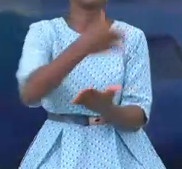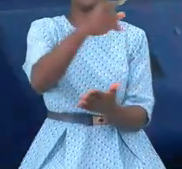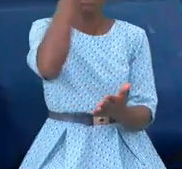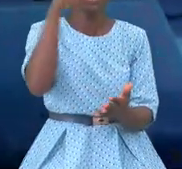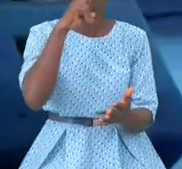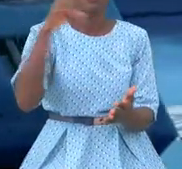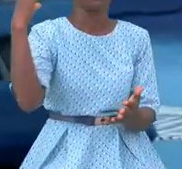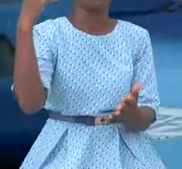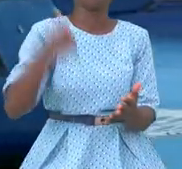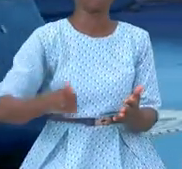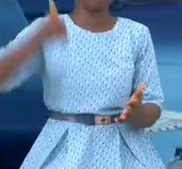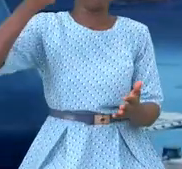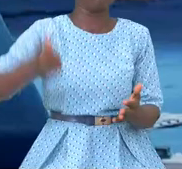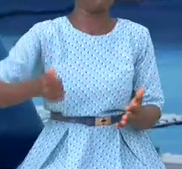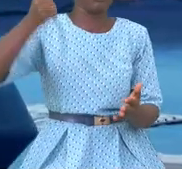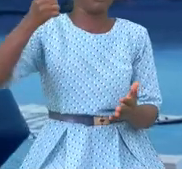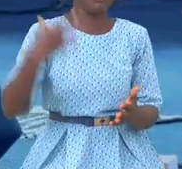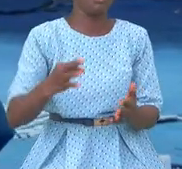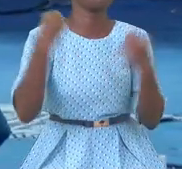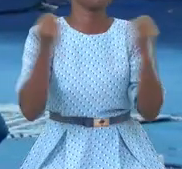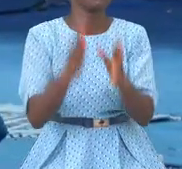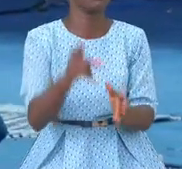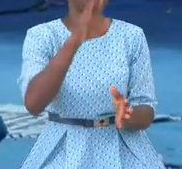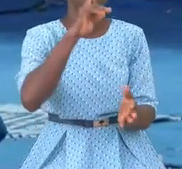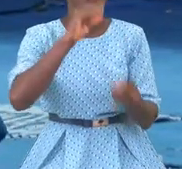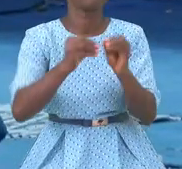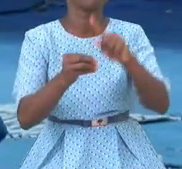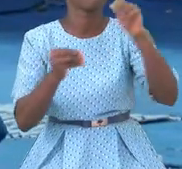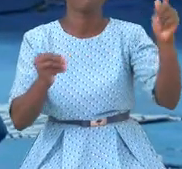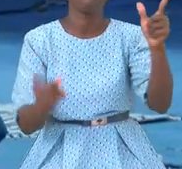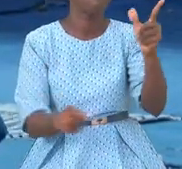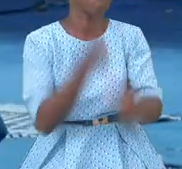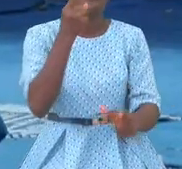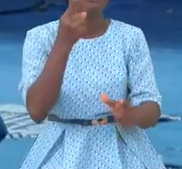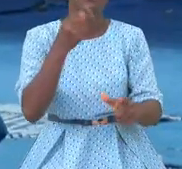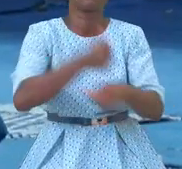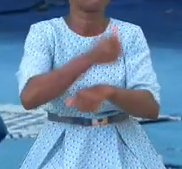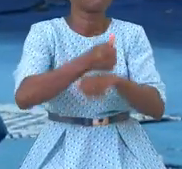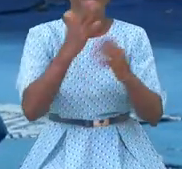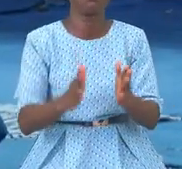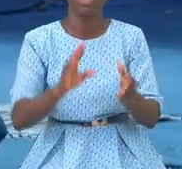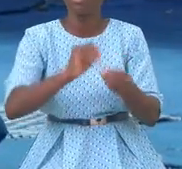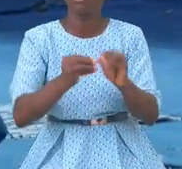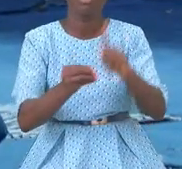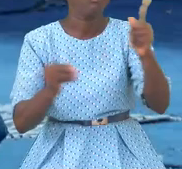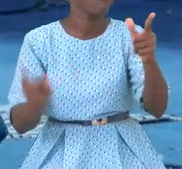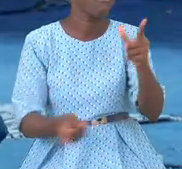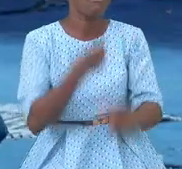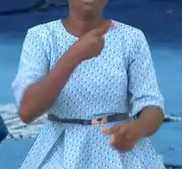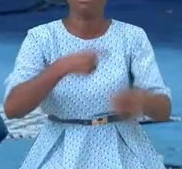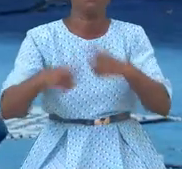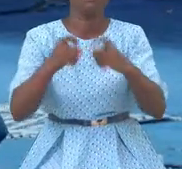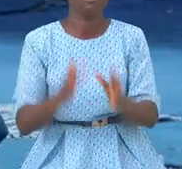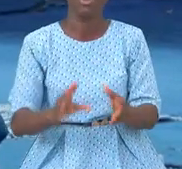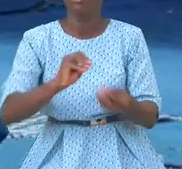one, blasphemer. Number one, persecutor. Number one, injurious man. The chief